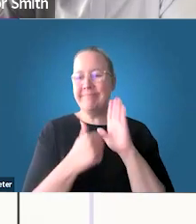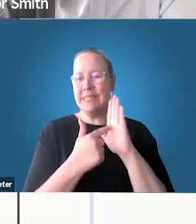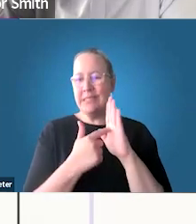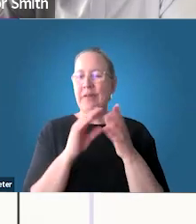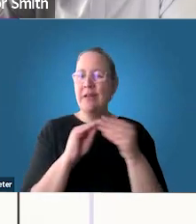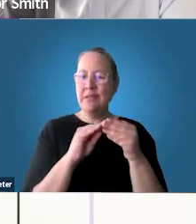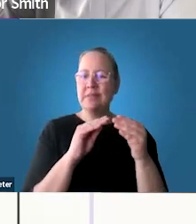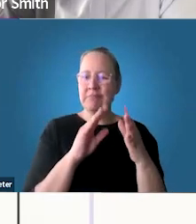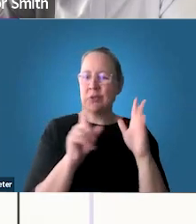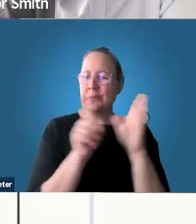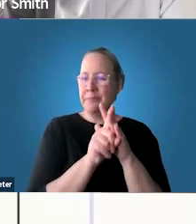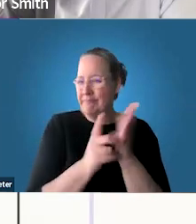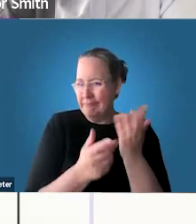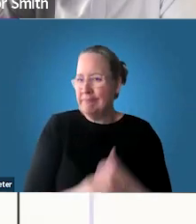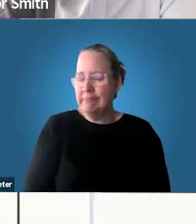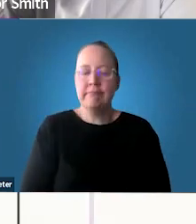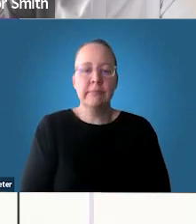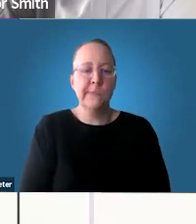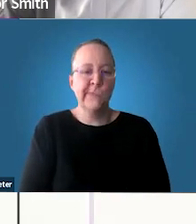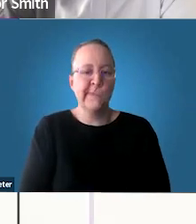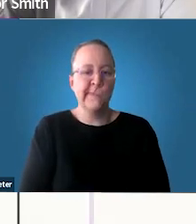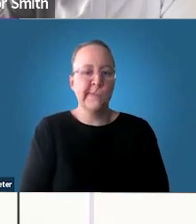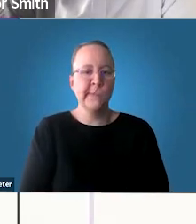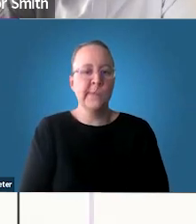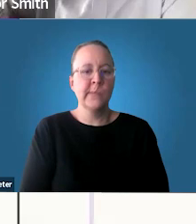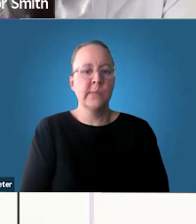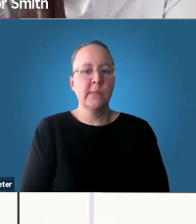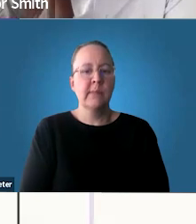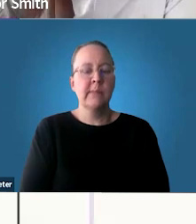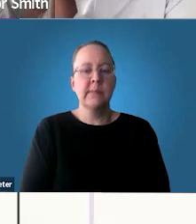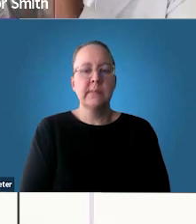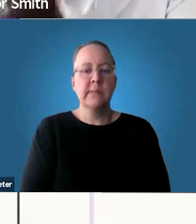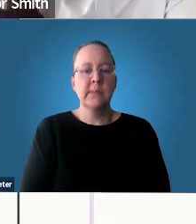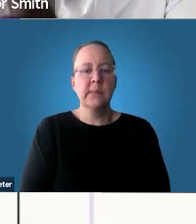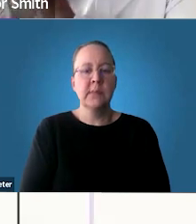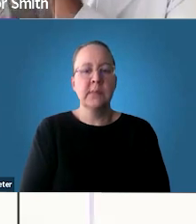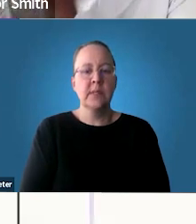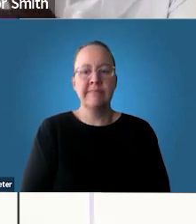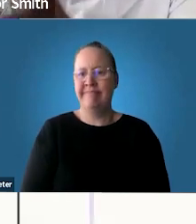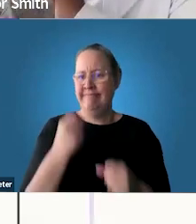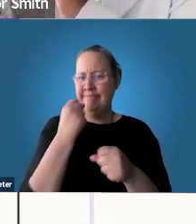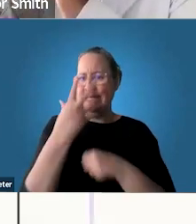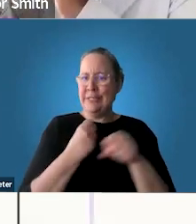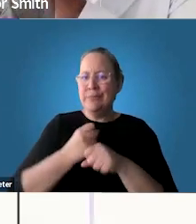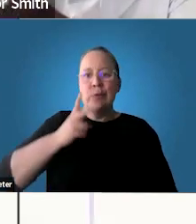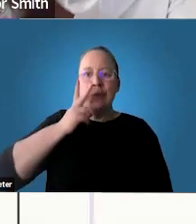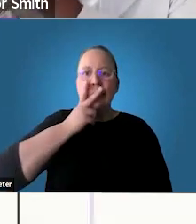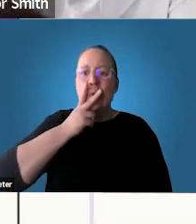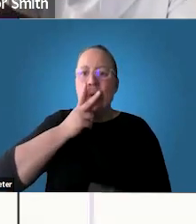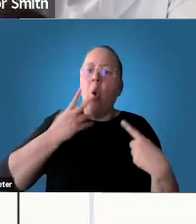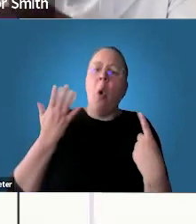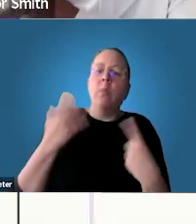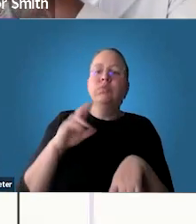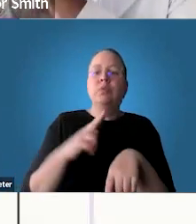of how narrative change has shown up within society. Um, Decades ago, smoking was seen as